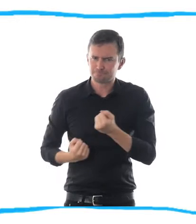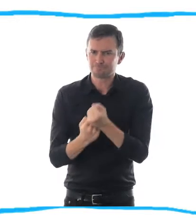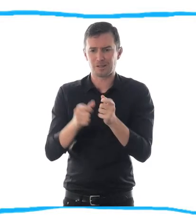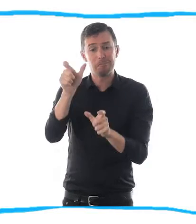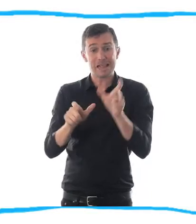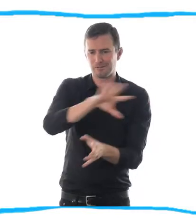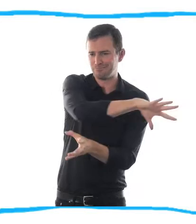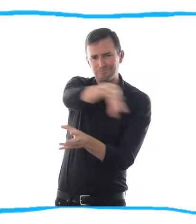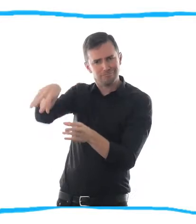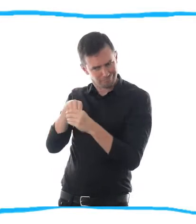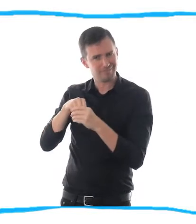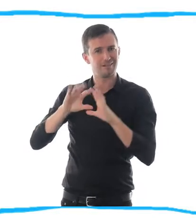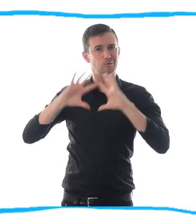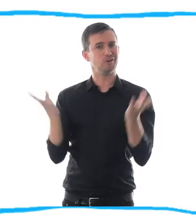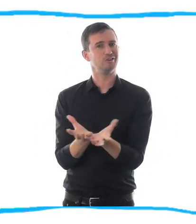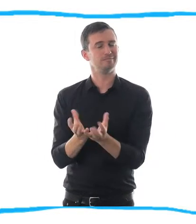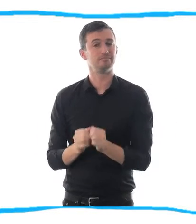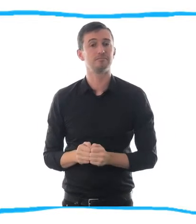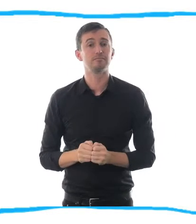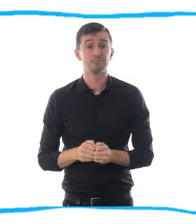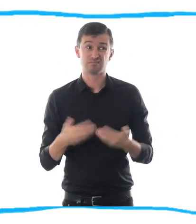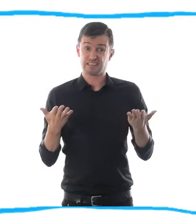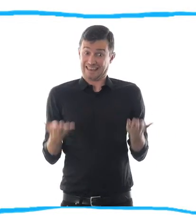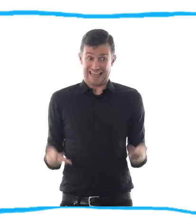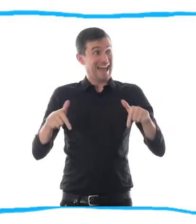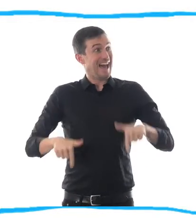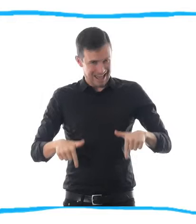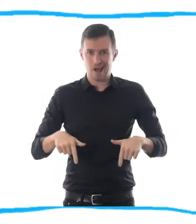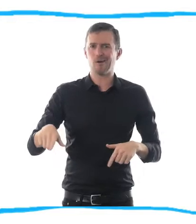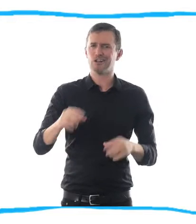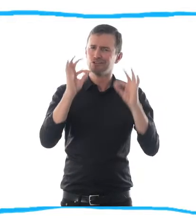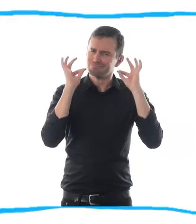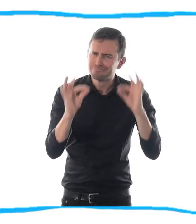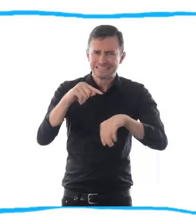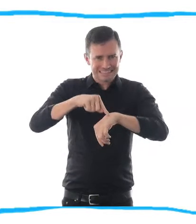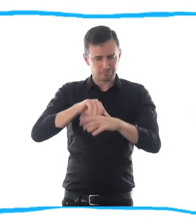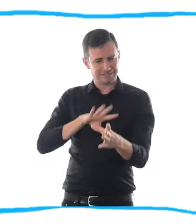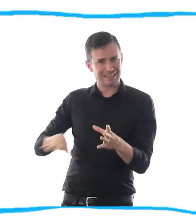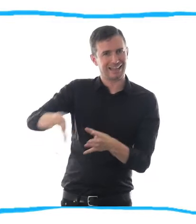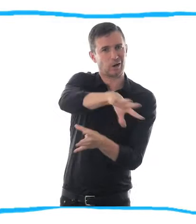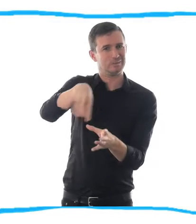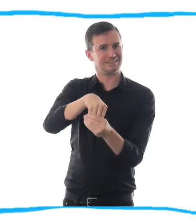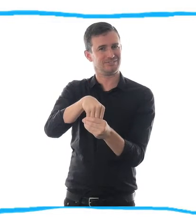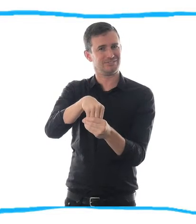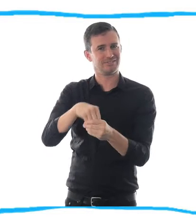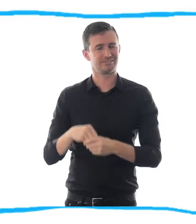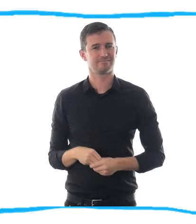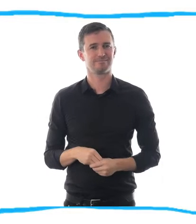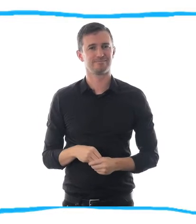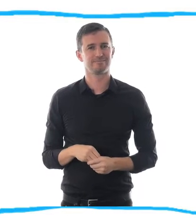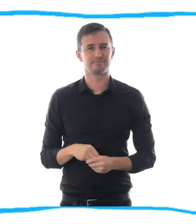communication is a great way to reduce stigma, stereotypes, and discrimination. You can destroy the myth and reveal the